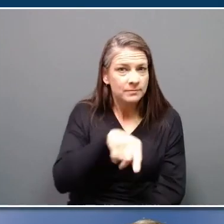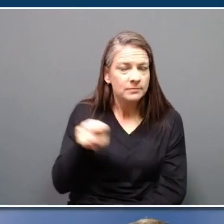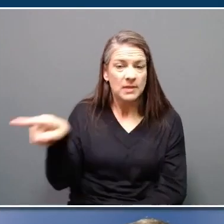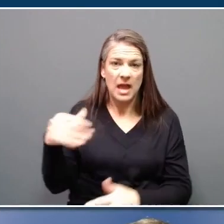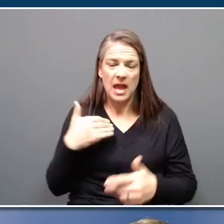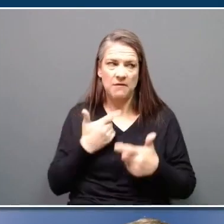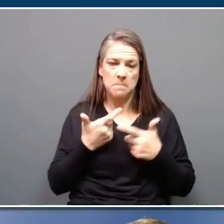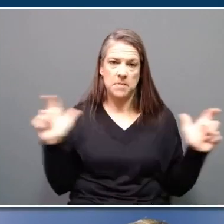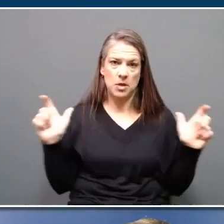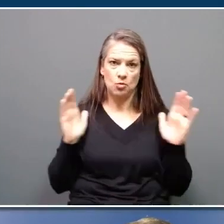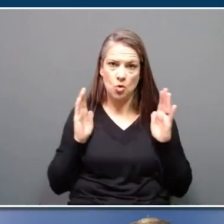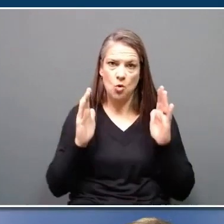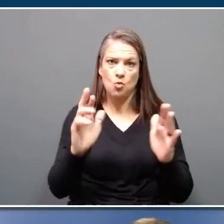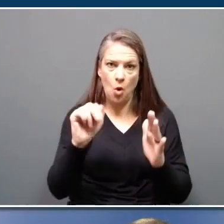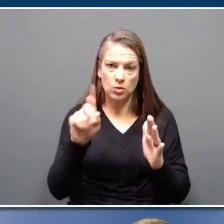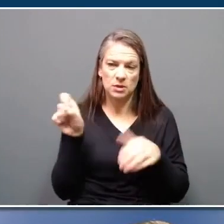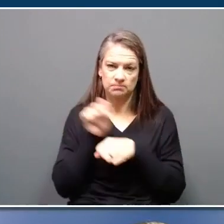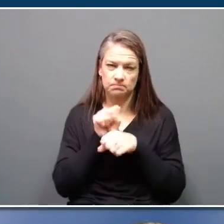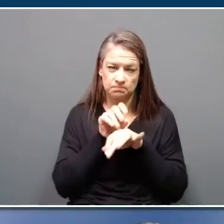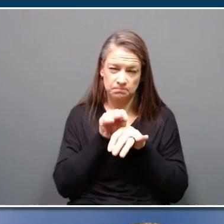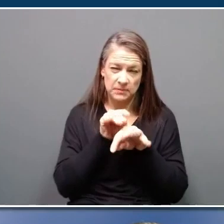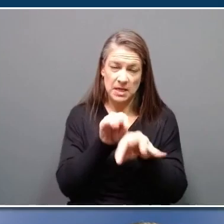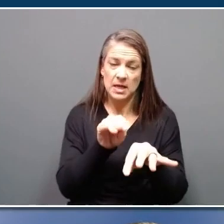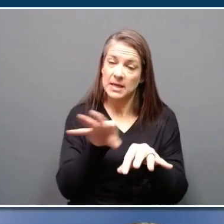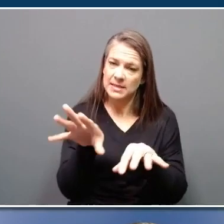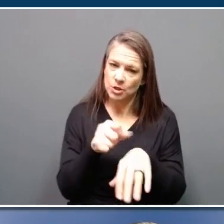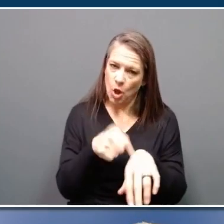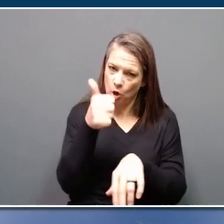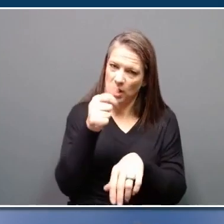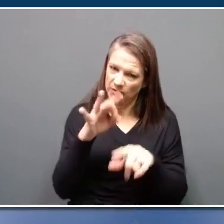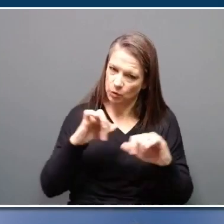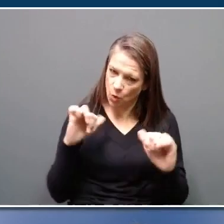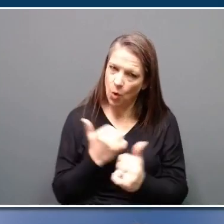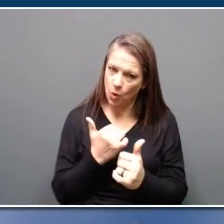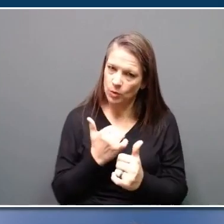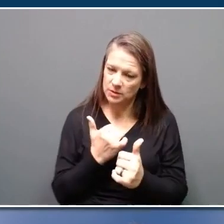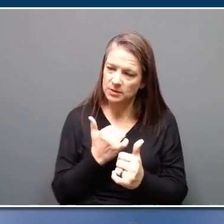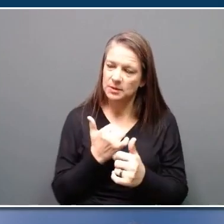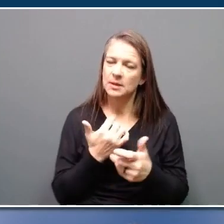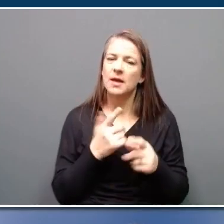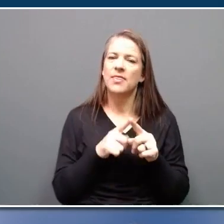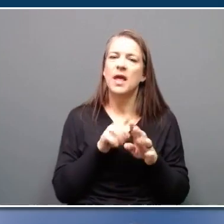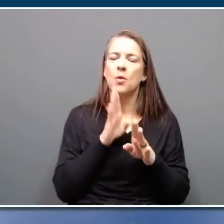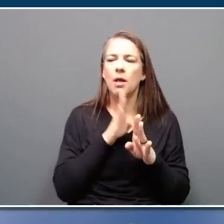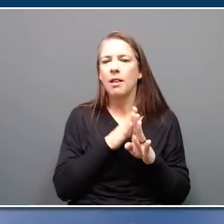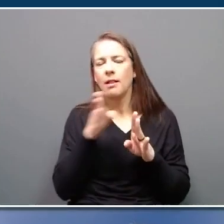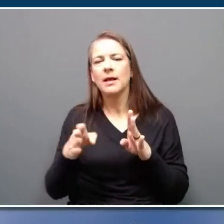takes a longer period of time, especially if it's colder and conditions are difficult to get to the